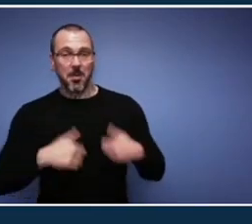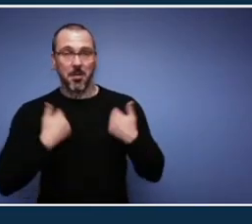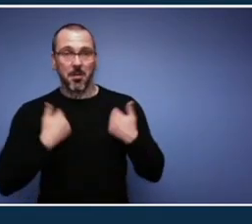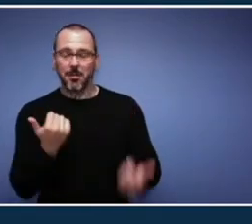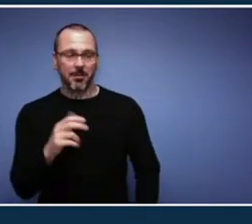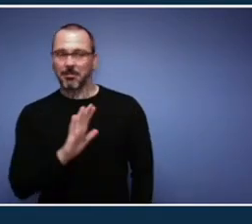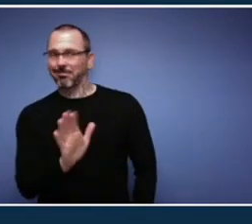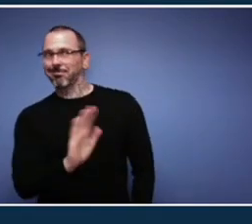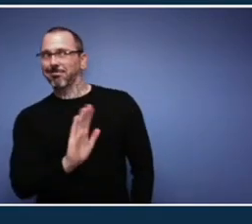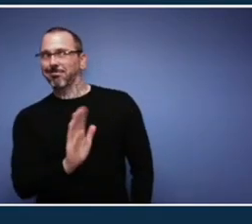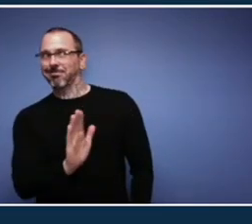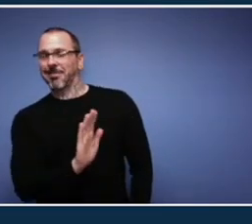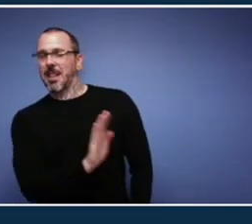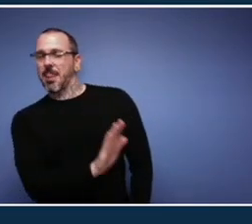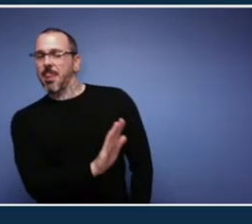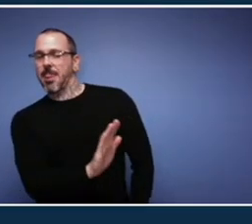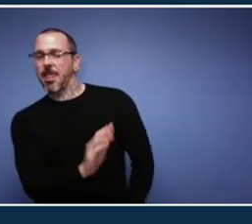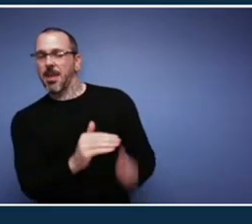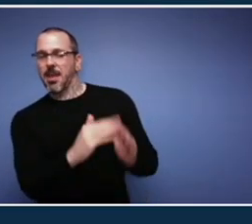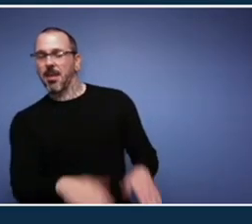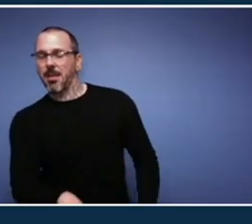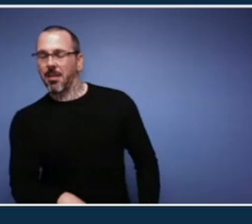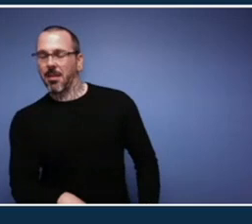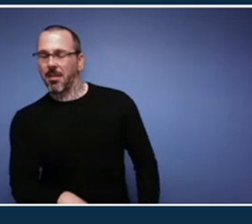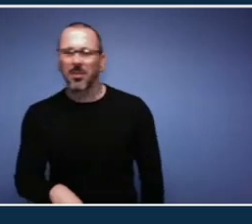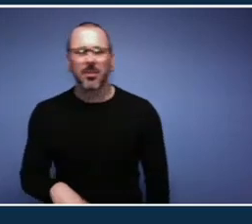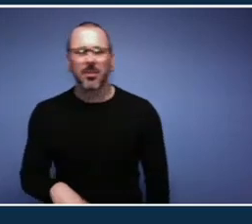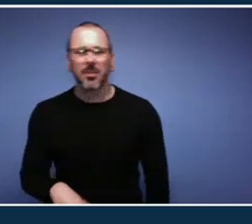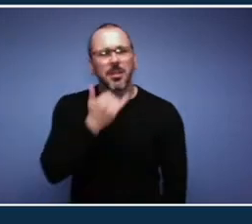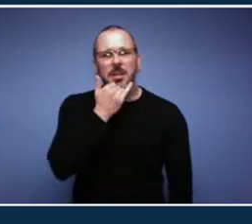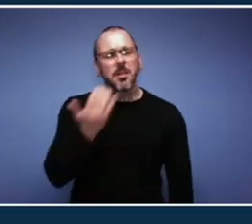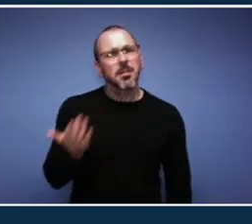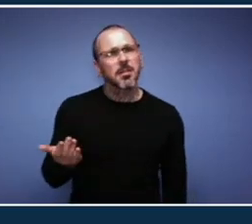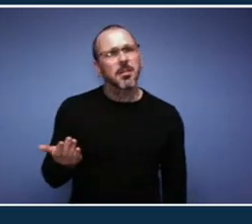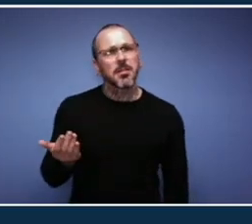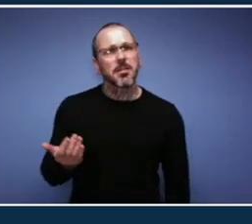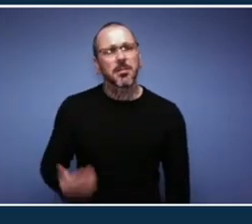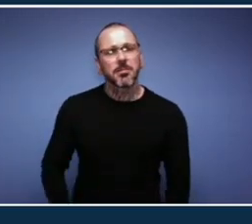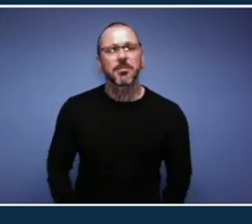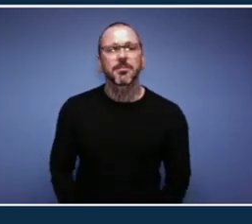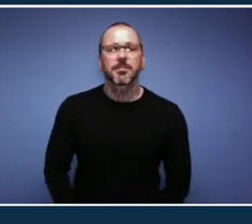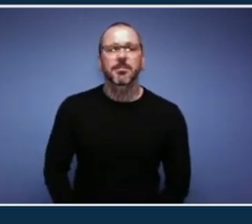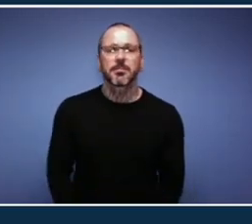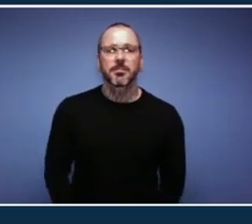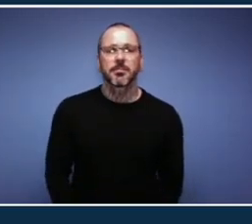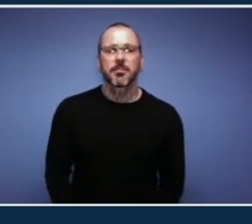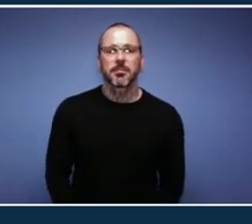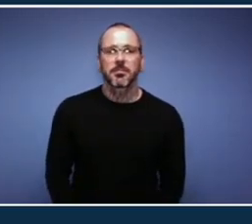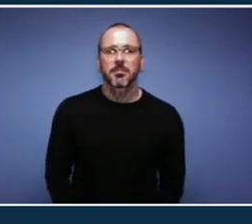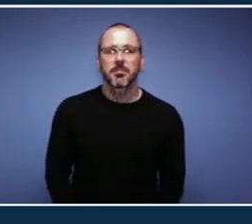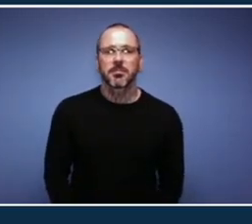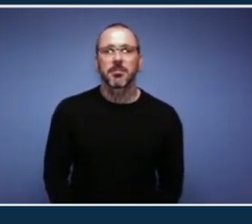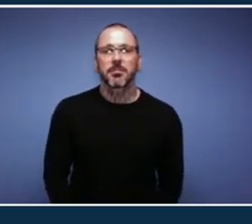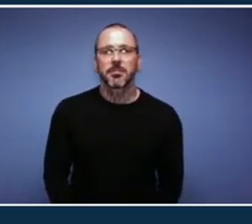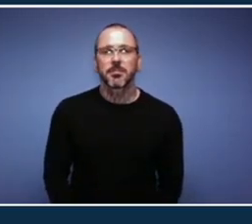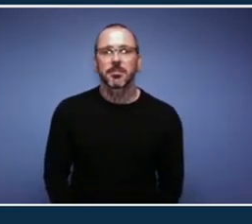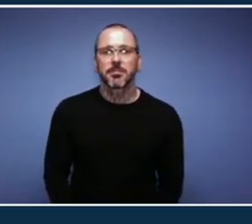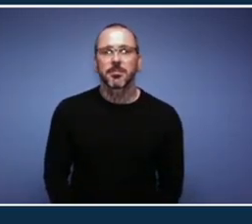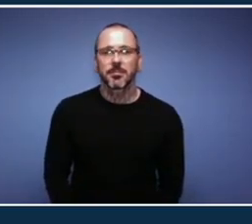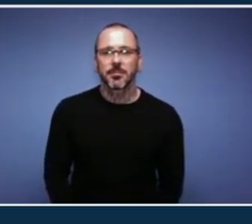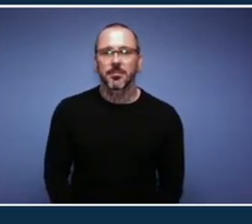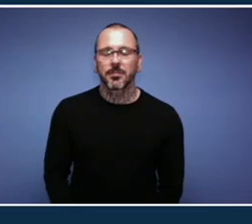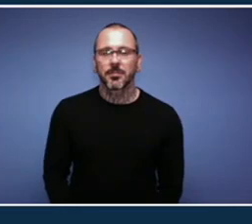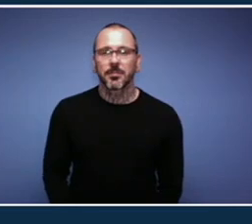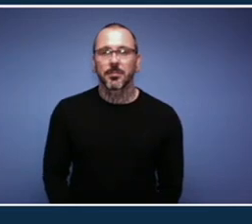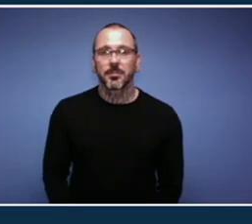rest of their lives, they're probably going to say no. I mean, and there's a reason we use put you in a home as a